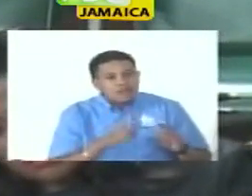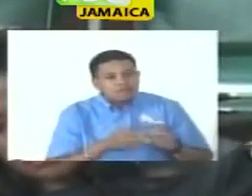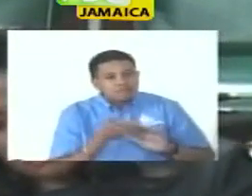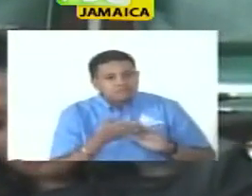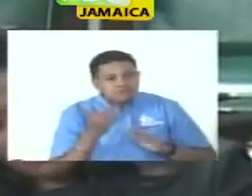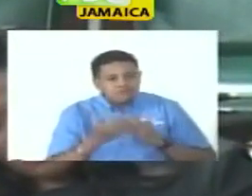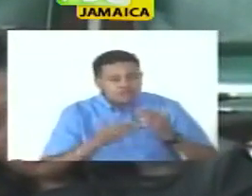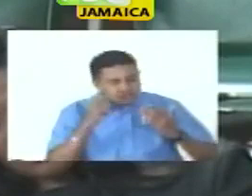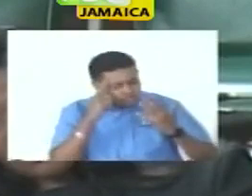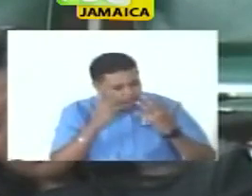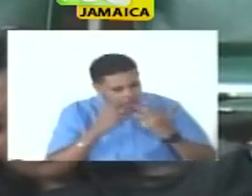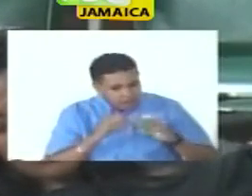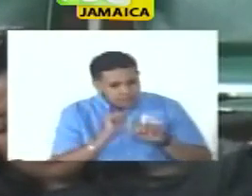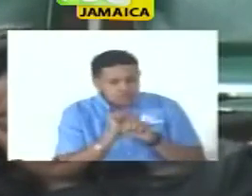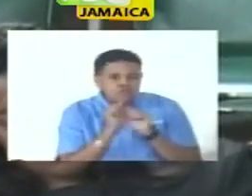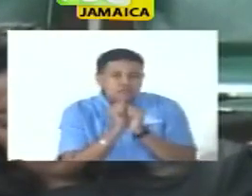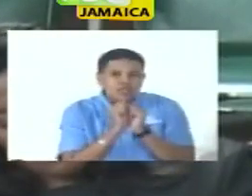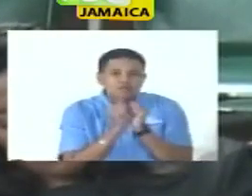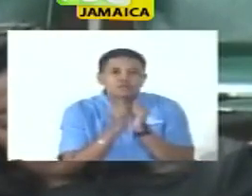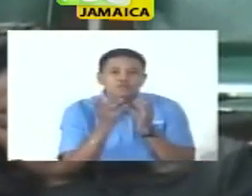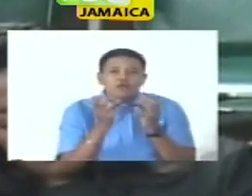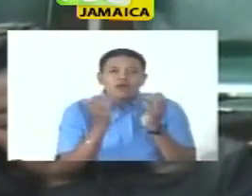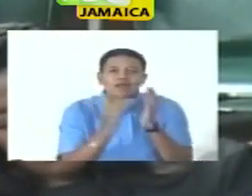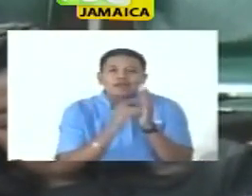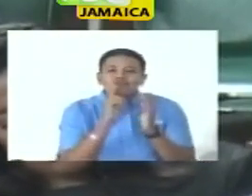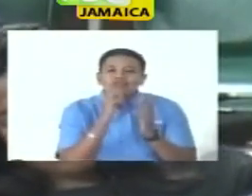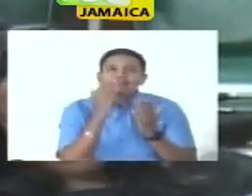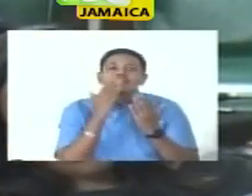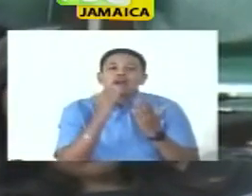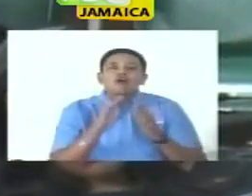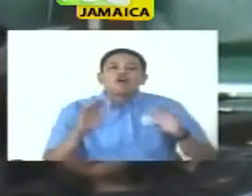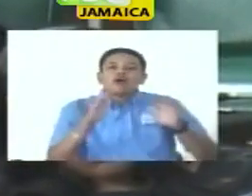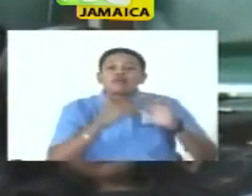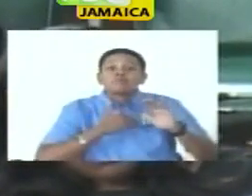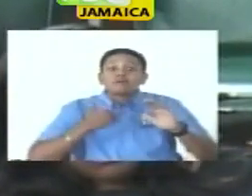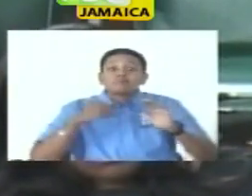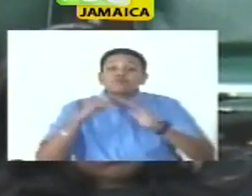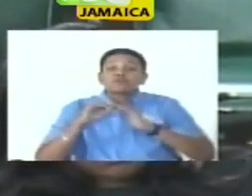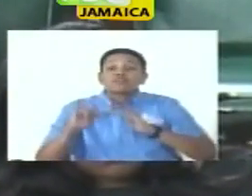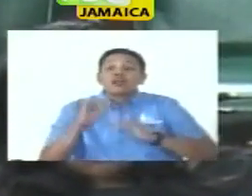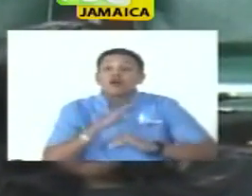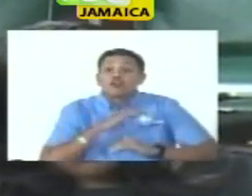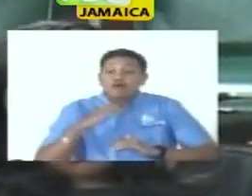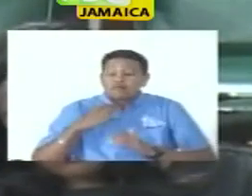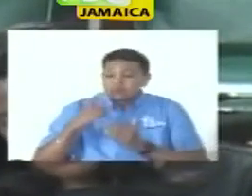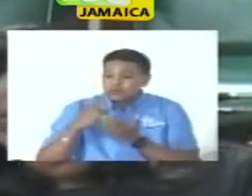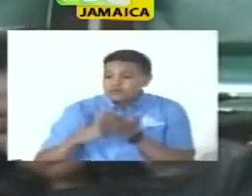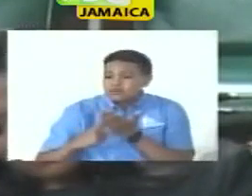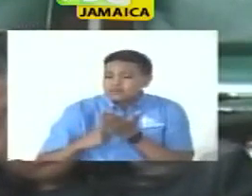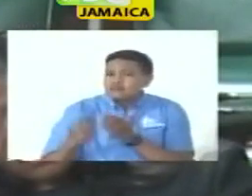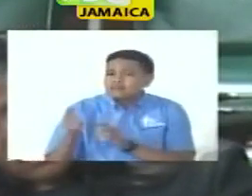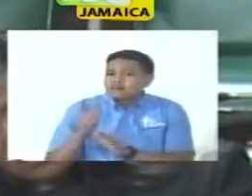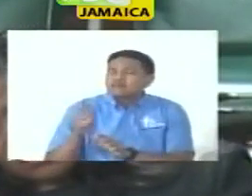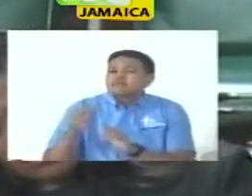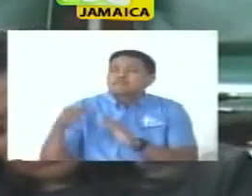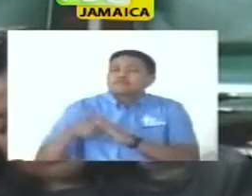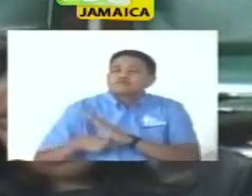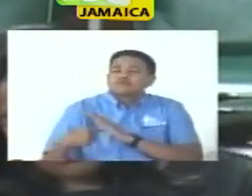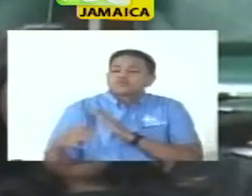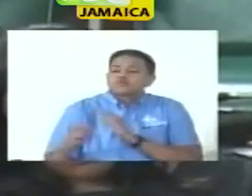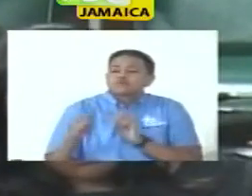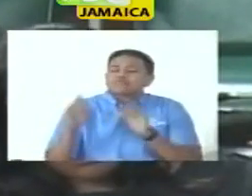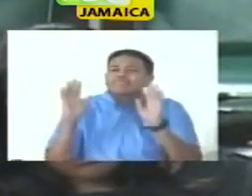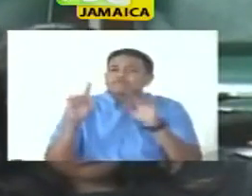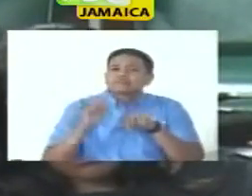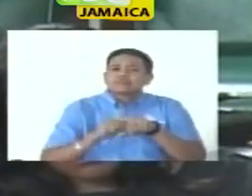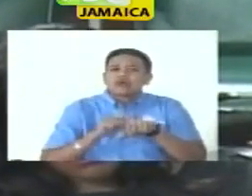And we therefore once again thank all members of that committee who clearly gave their time and commitment